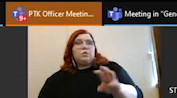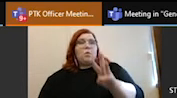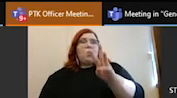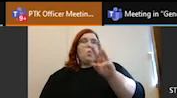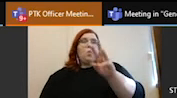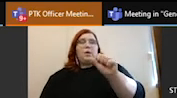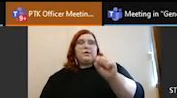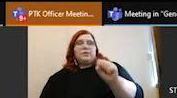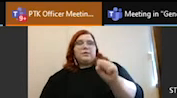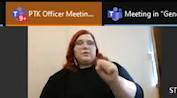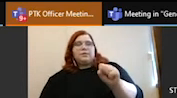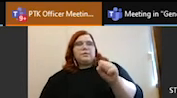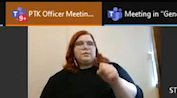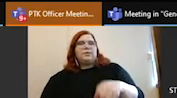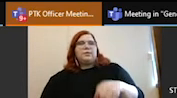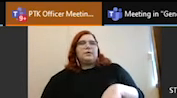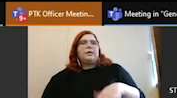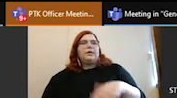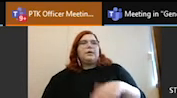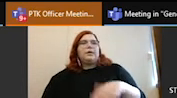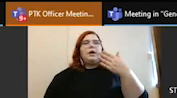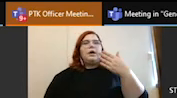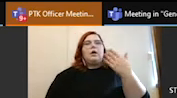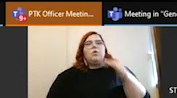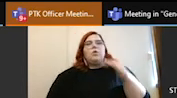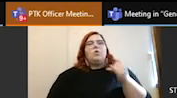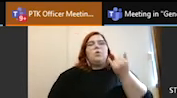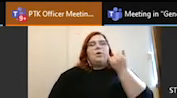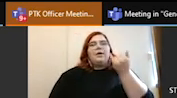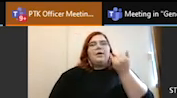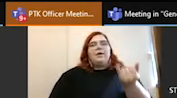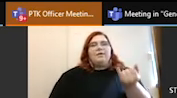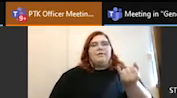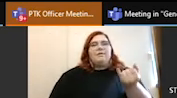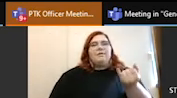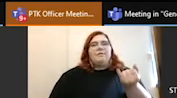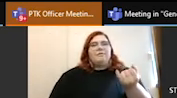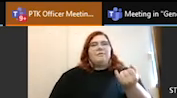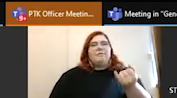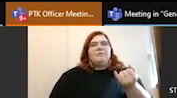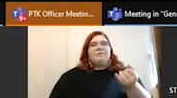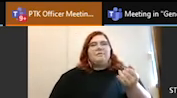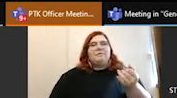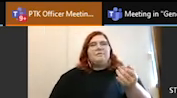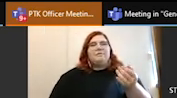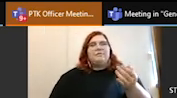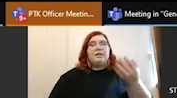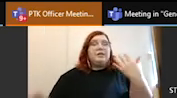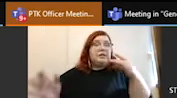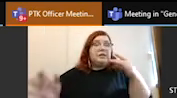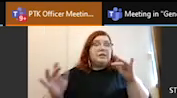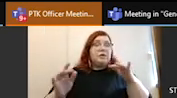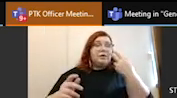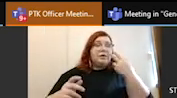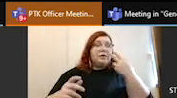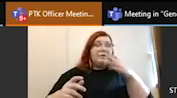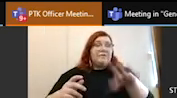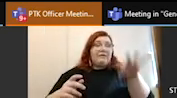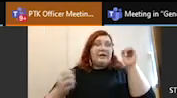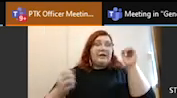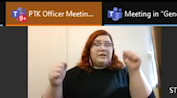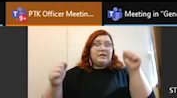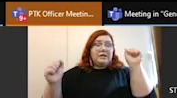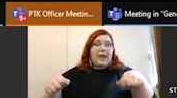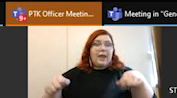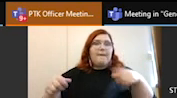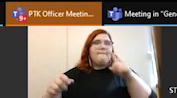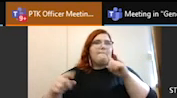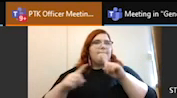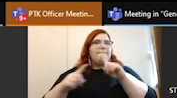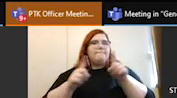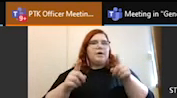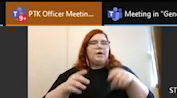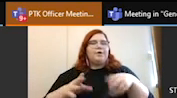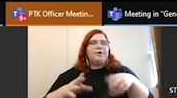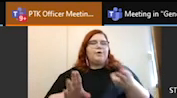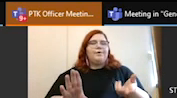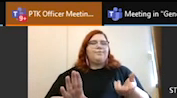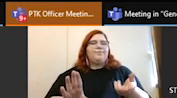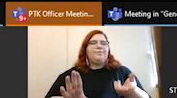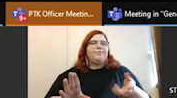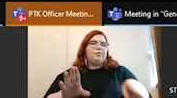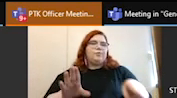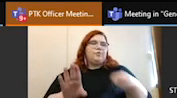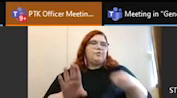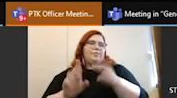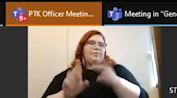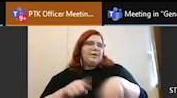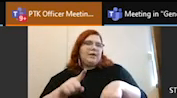new submissions. But let's say it is a platform that hosts works created with